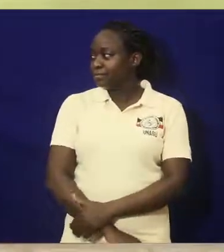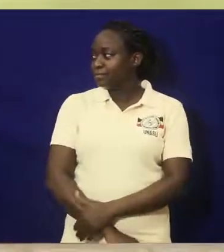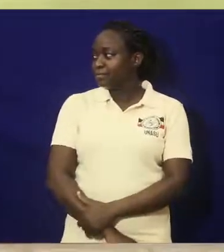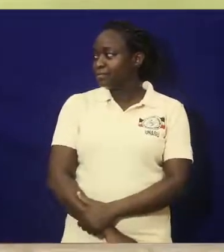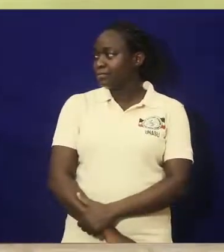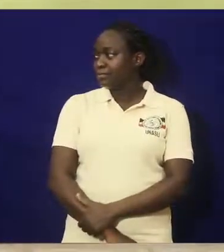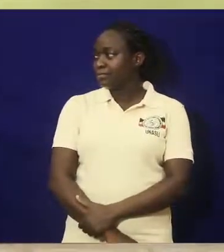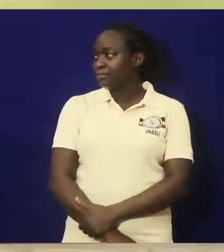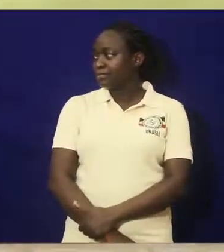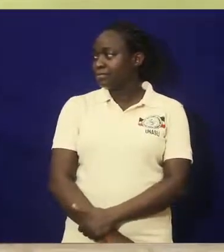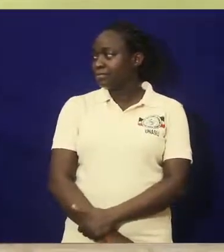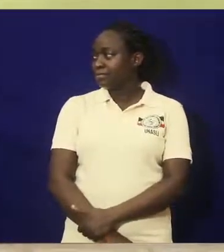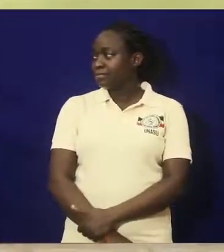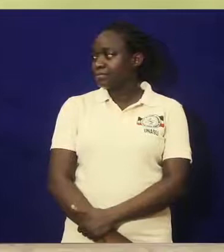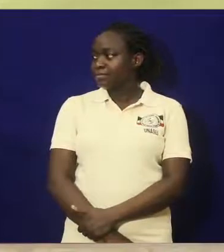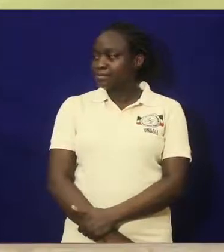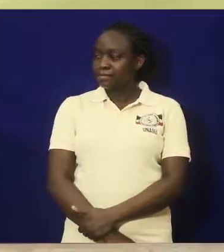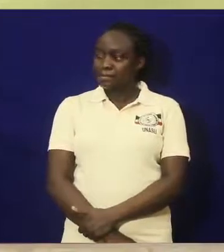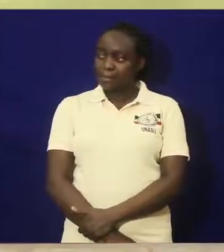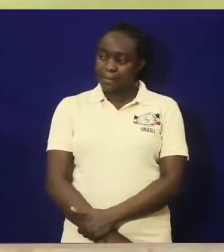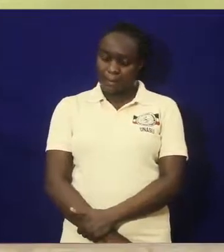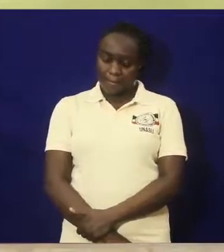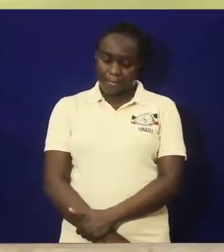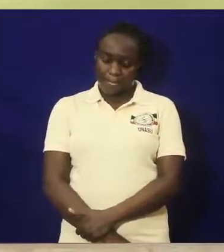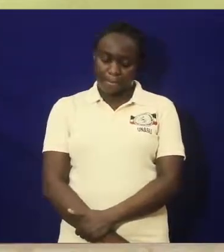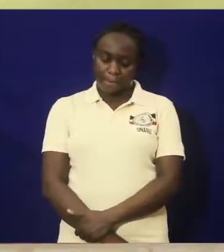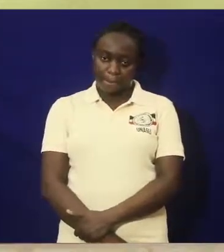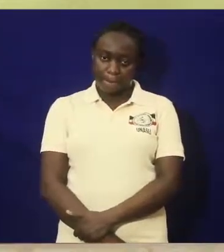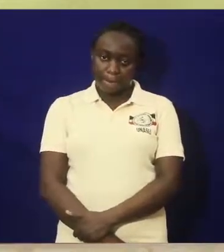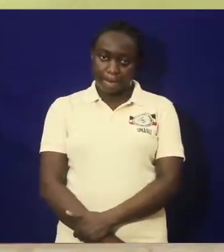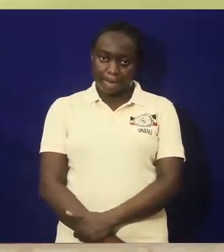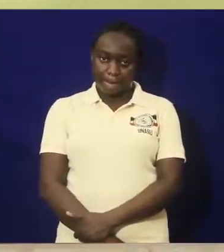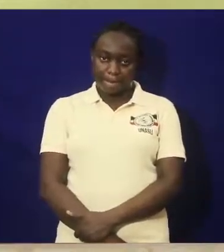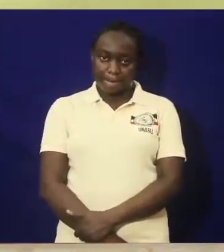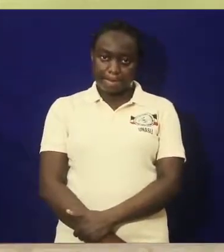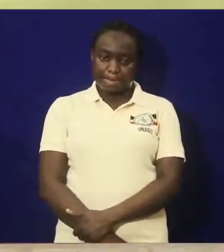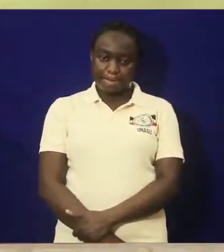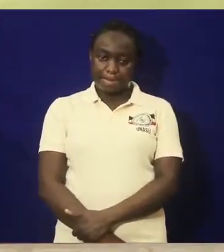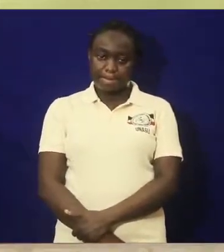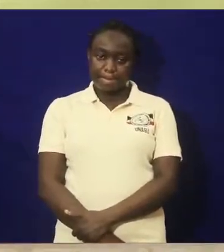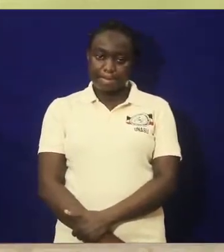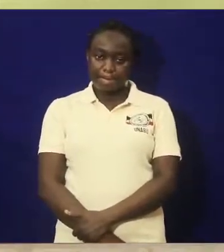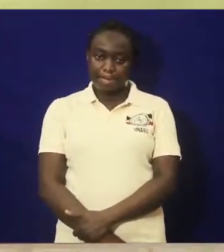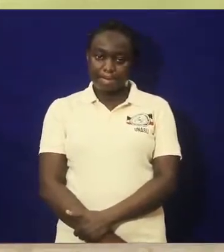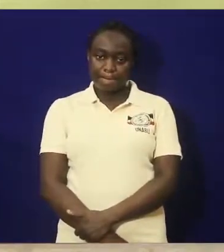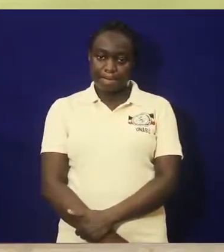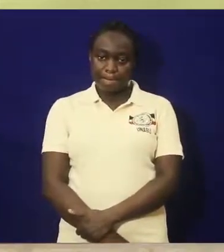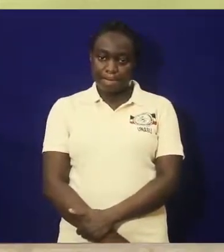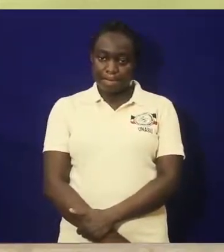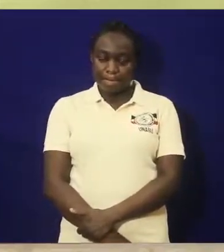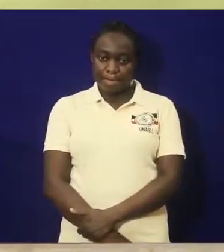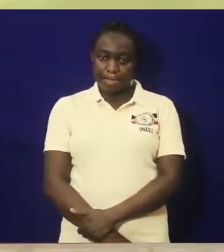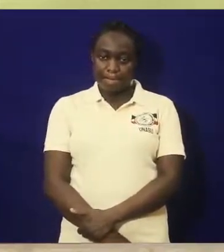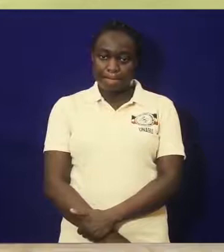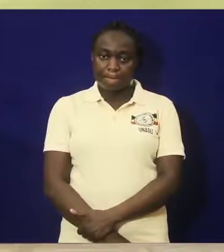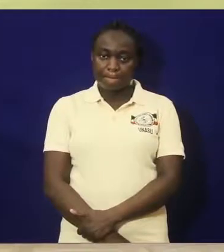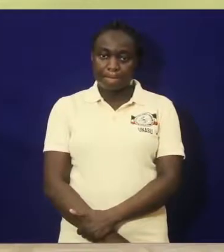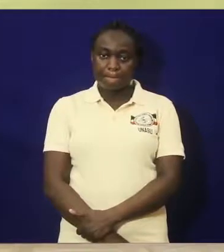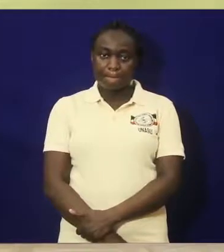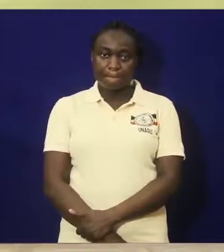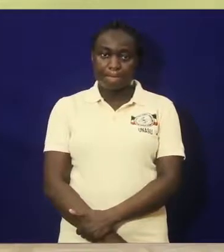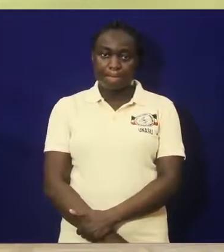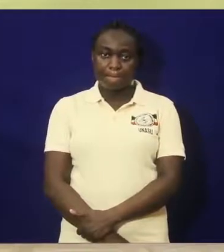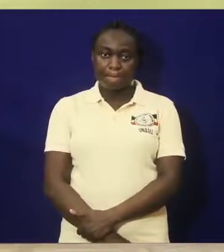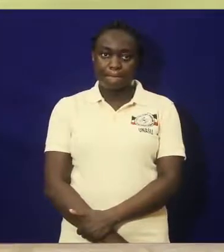you see, make seeds for food. Keep flowers safe,